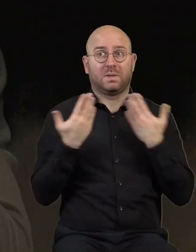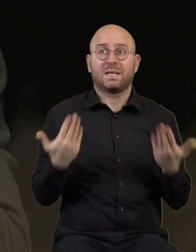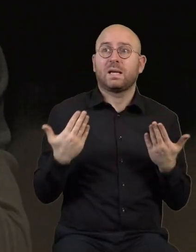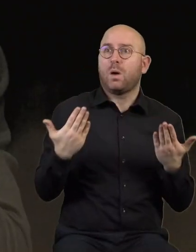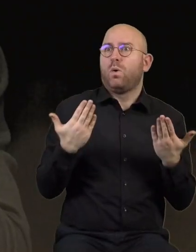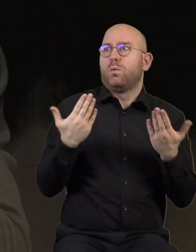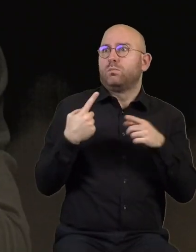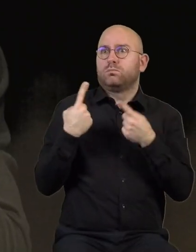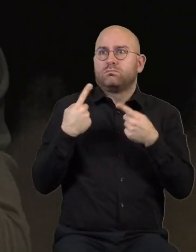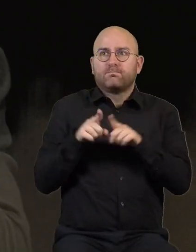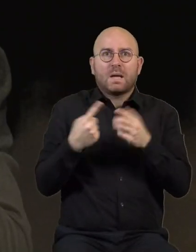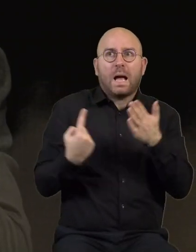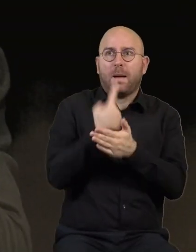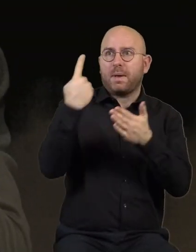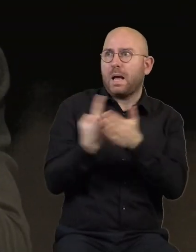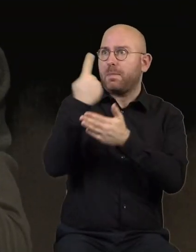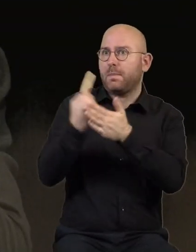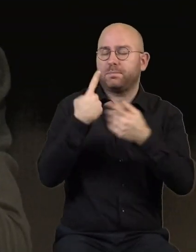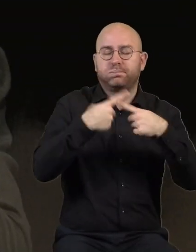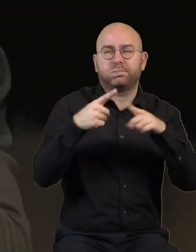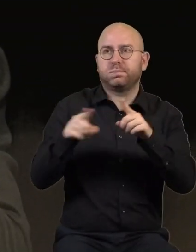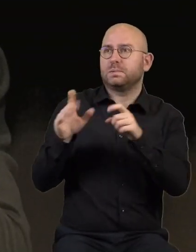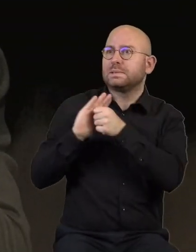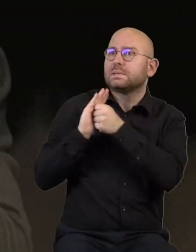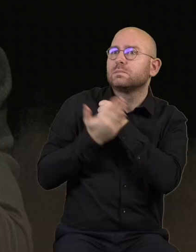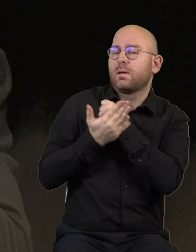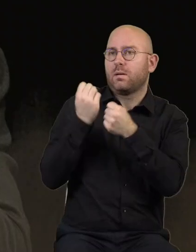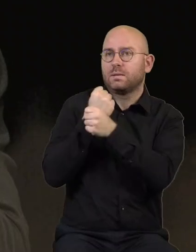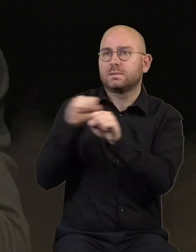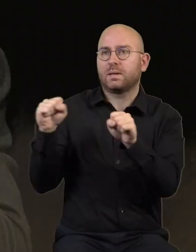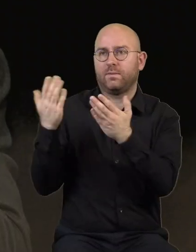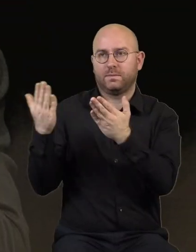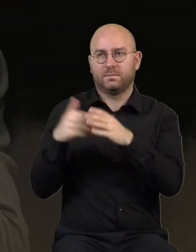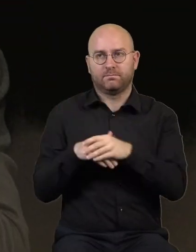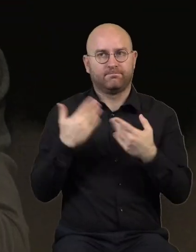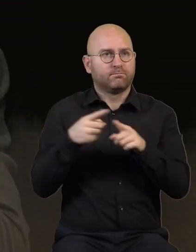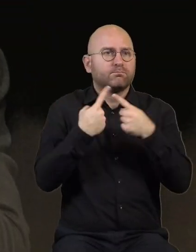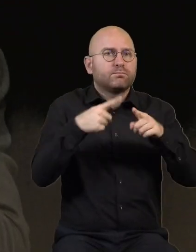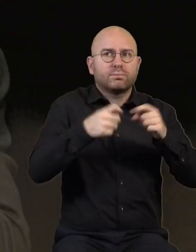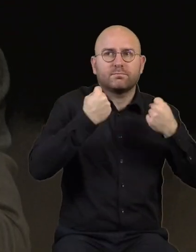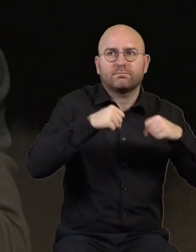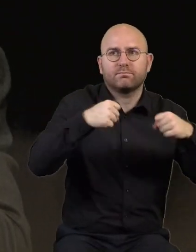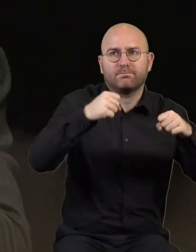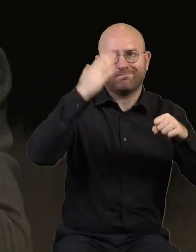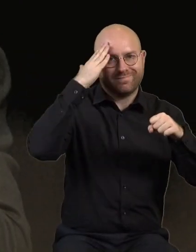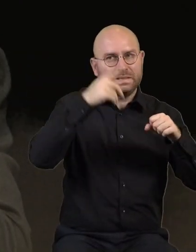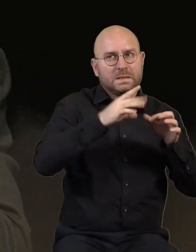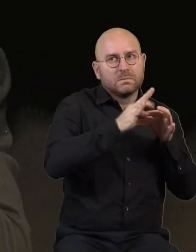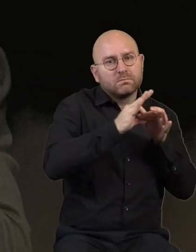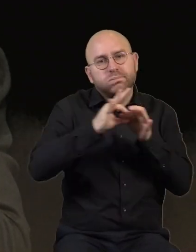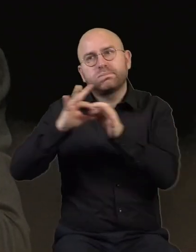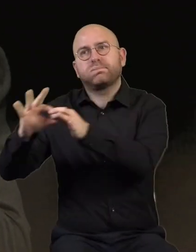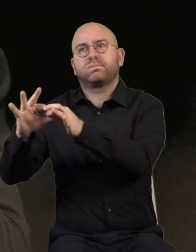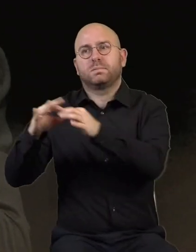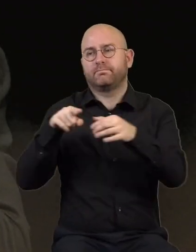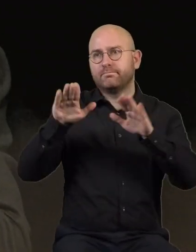that wasn't focused on, I would say, and up to now we have to try and see how to make a